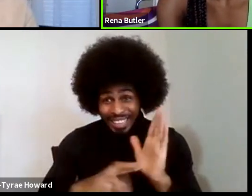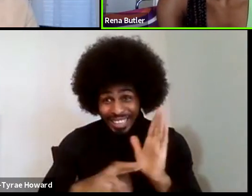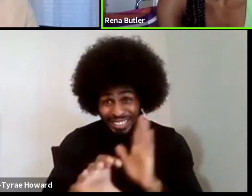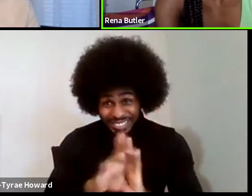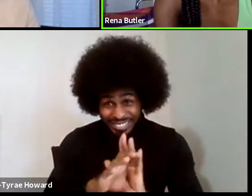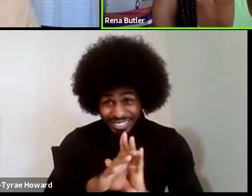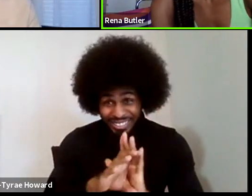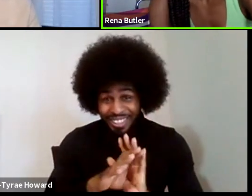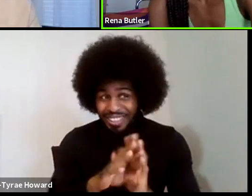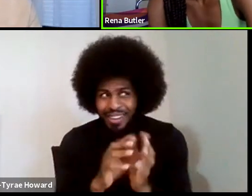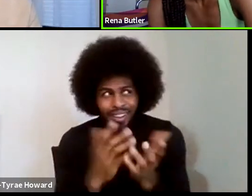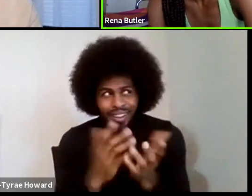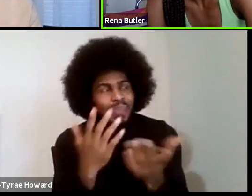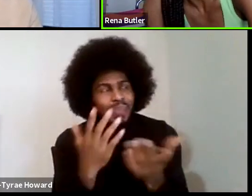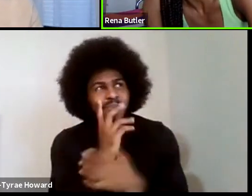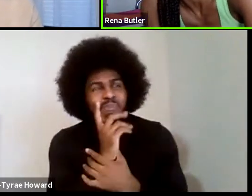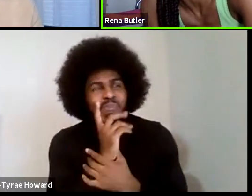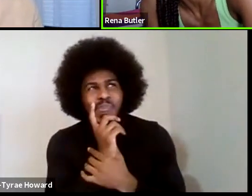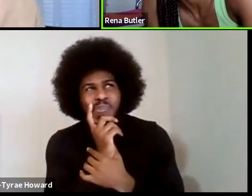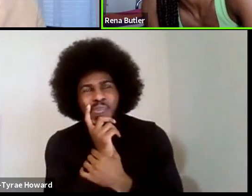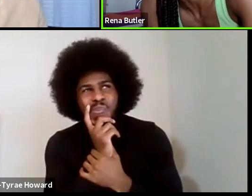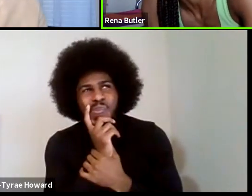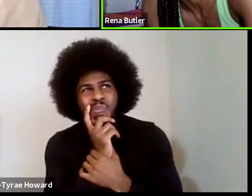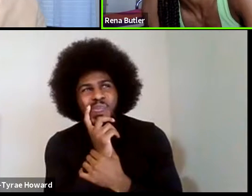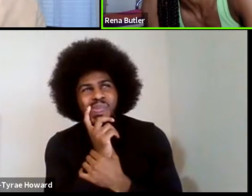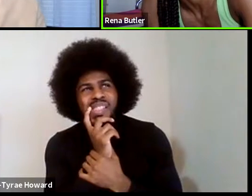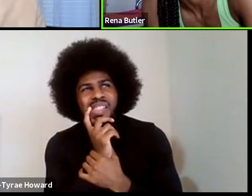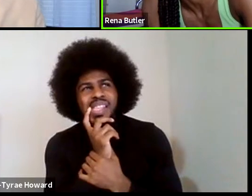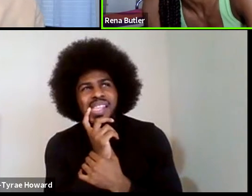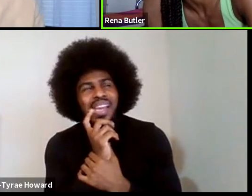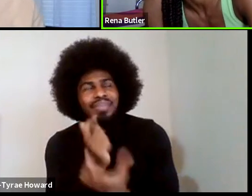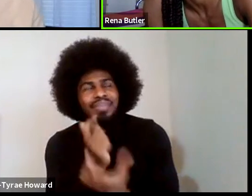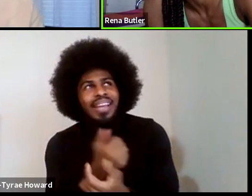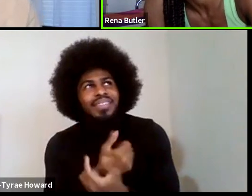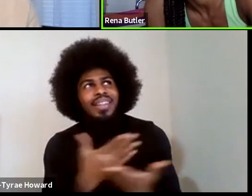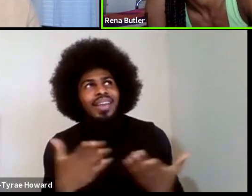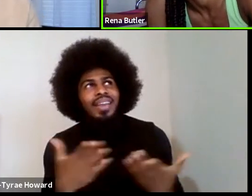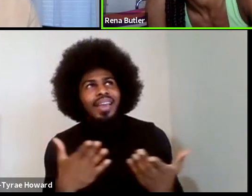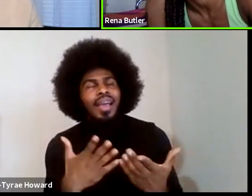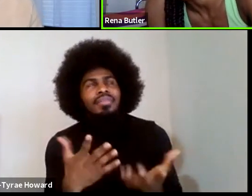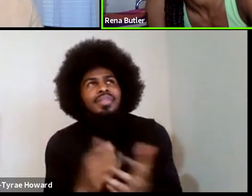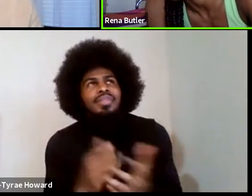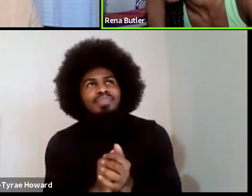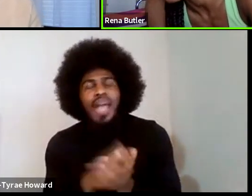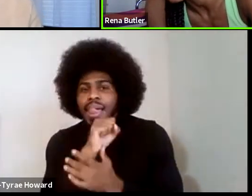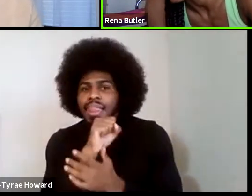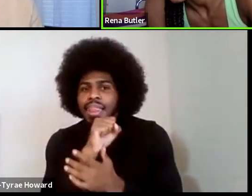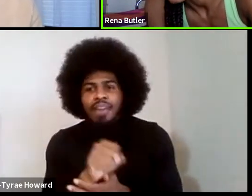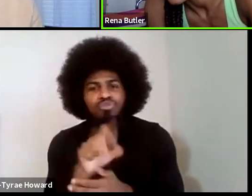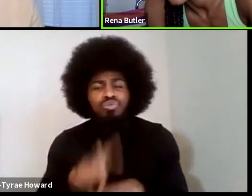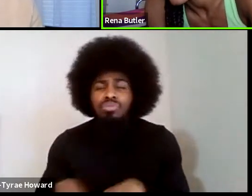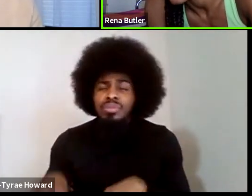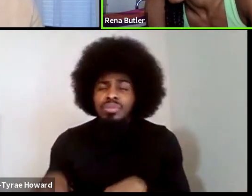Everything. I think one keeps informing the other. I love to surf. I love to travel.